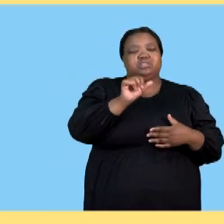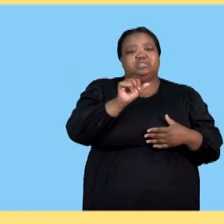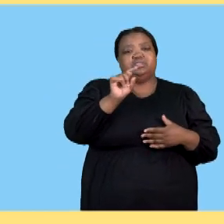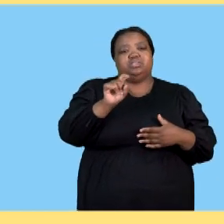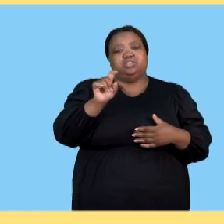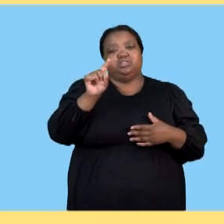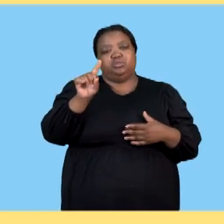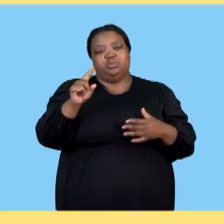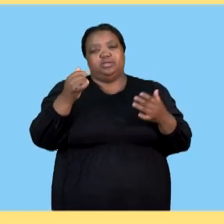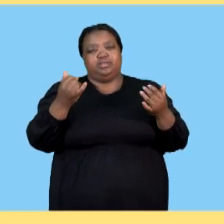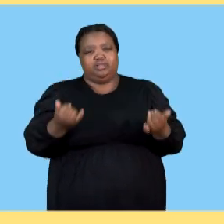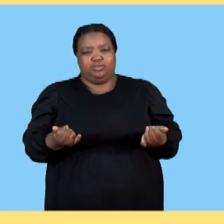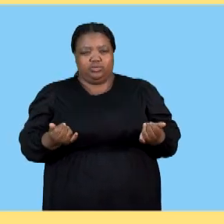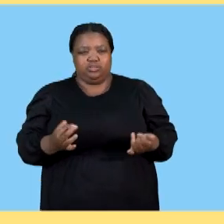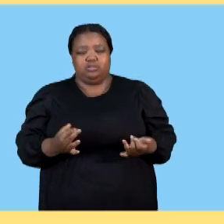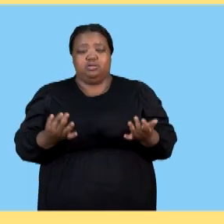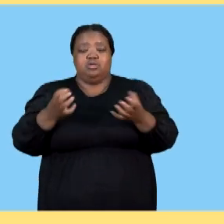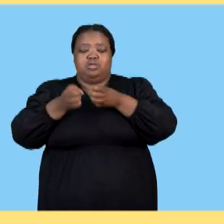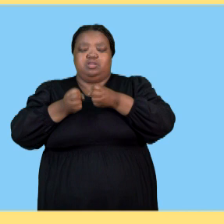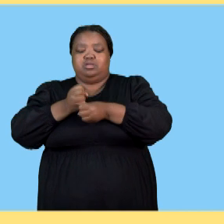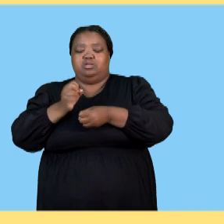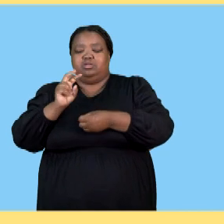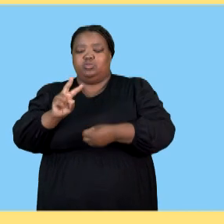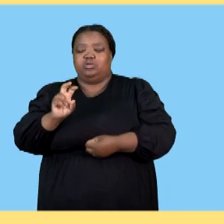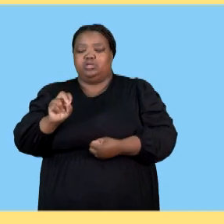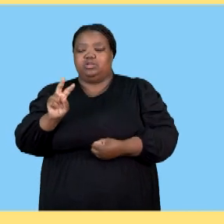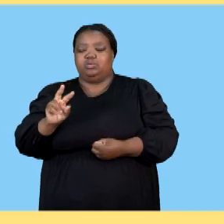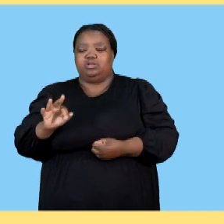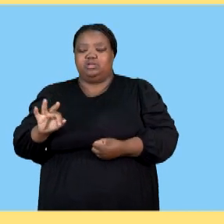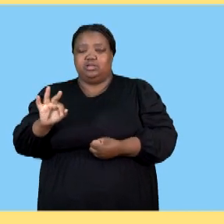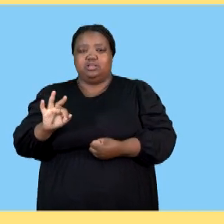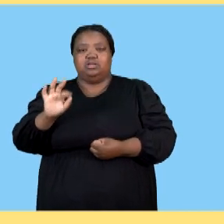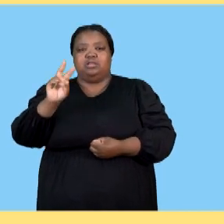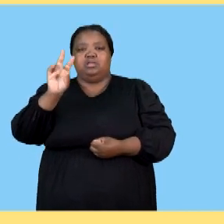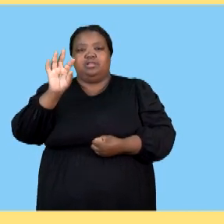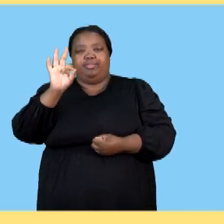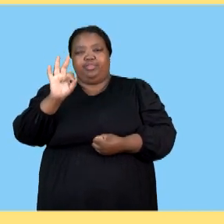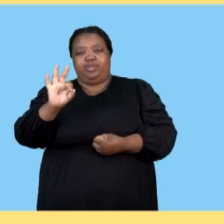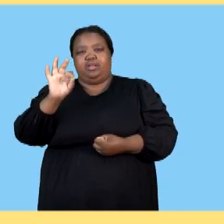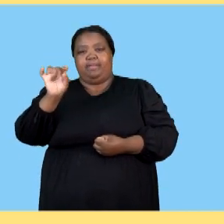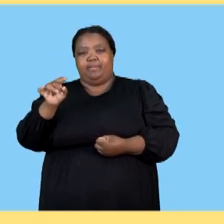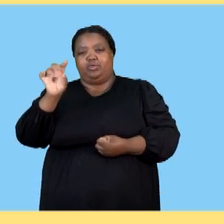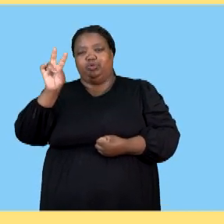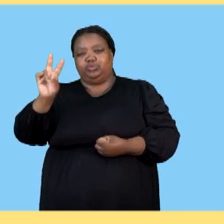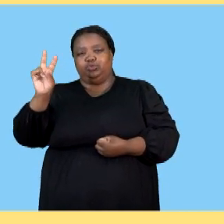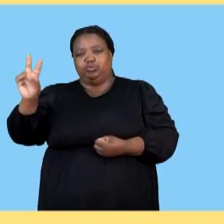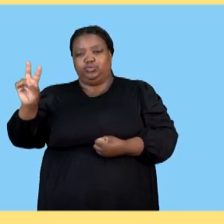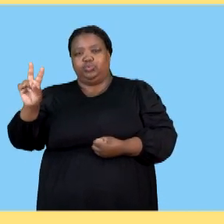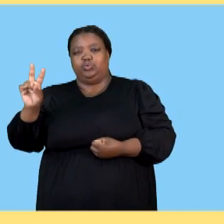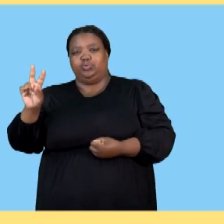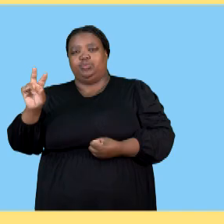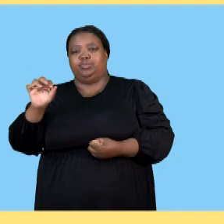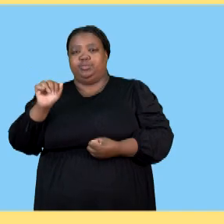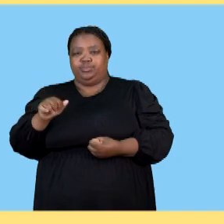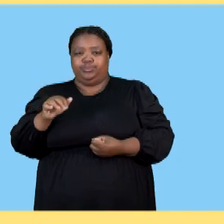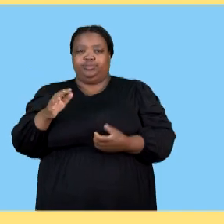to 3.22 as to 1 in 2023. And these are my figures. Very important that when